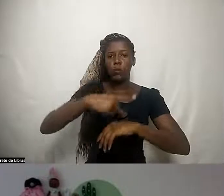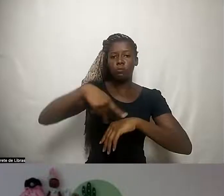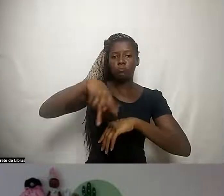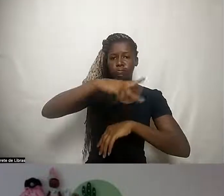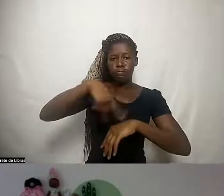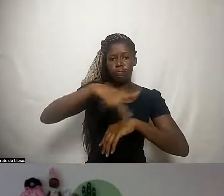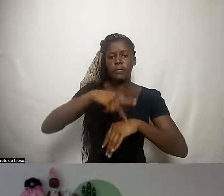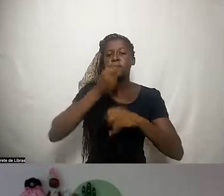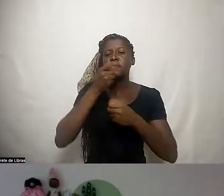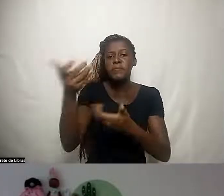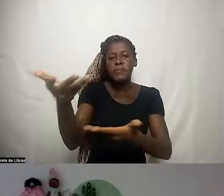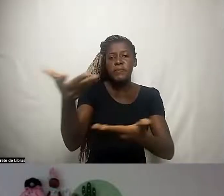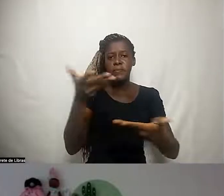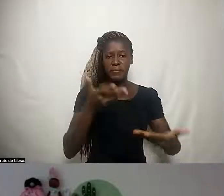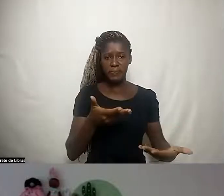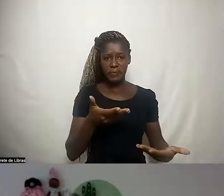Welcome.